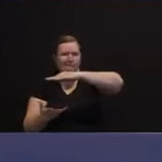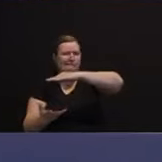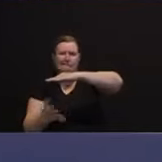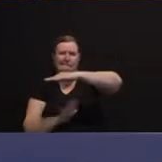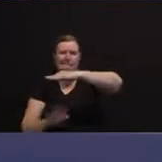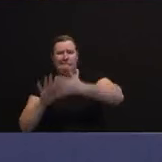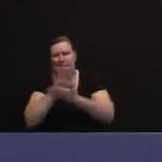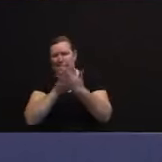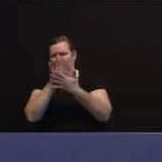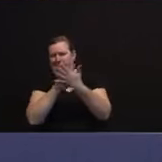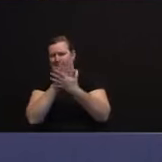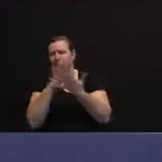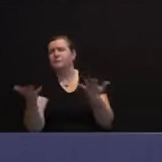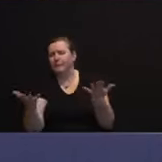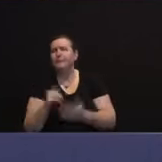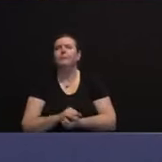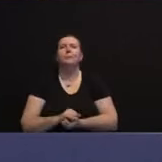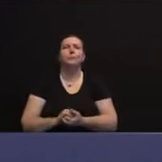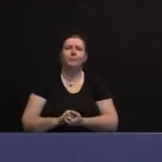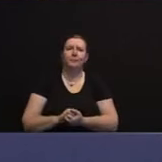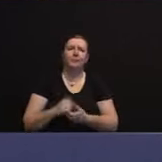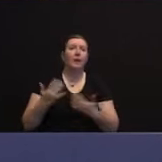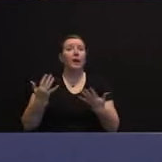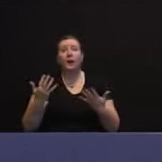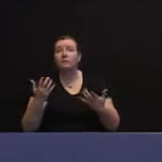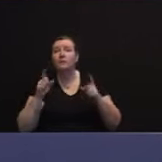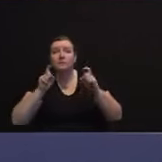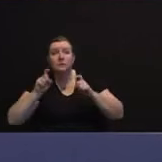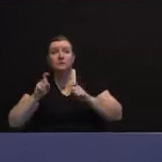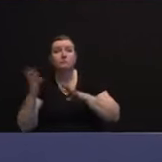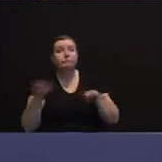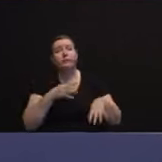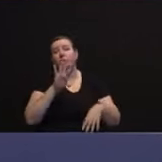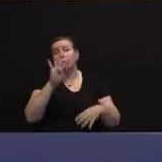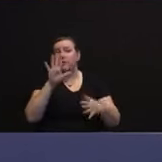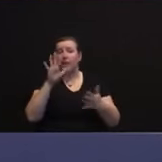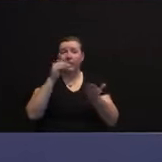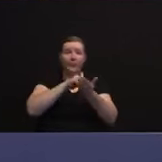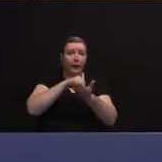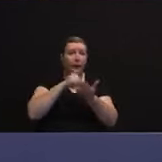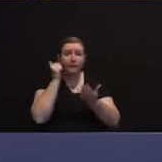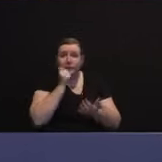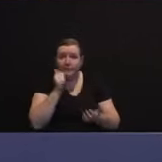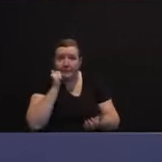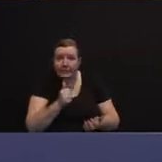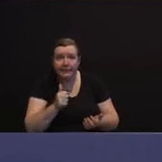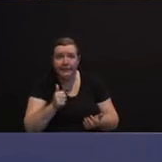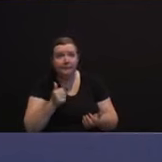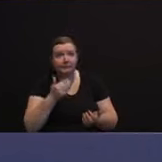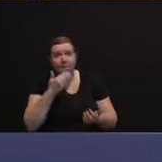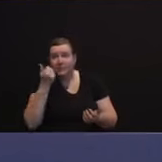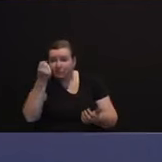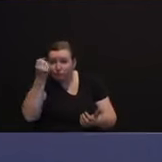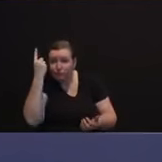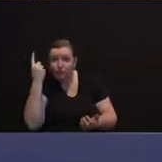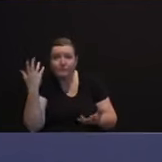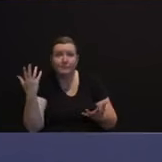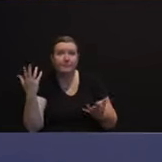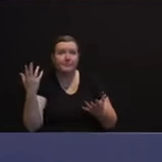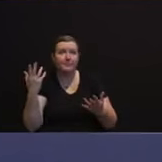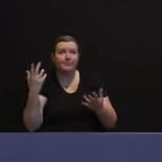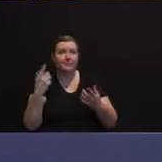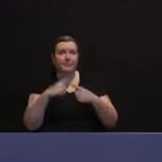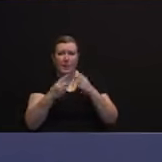on average a day in the spring. Both New Jersey and the nation, frankly, the world had pea shooters in terms of the amount of